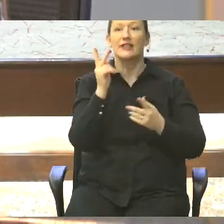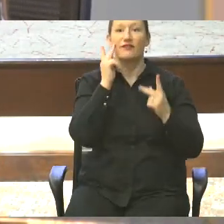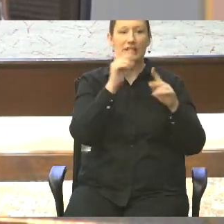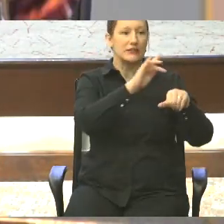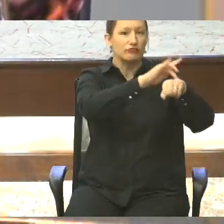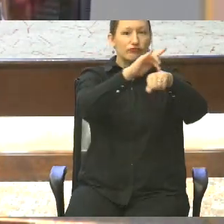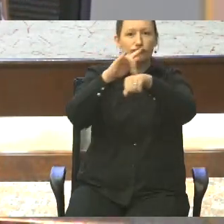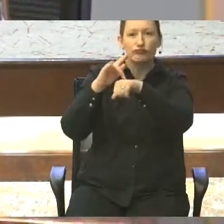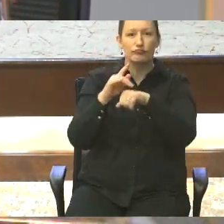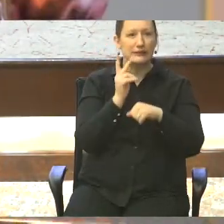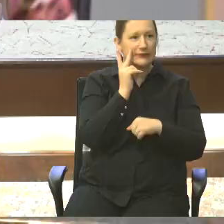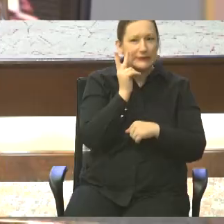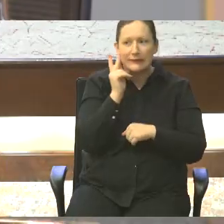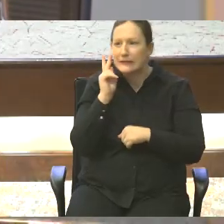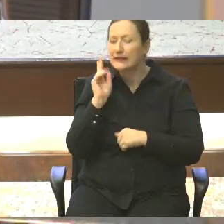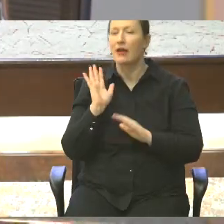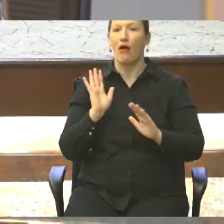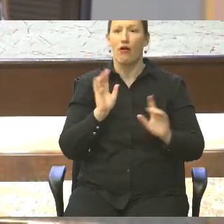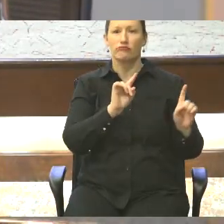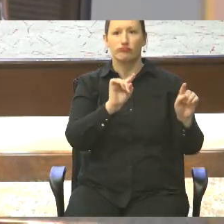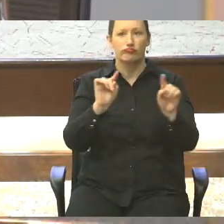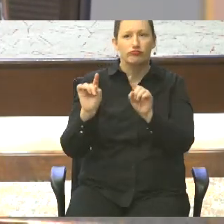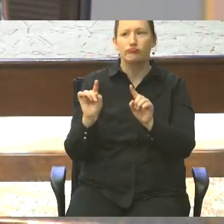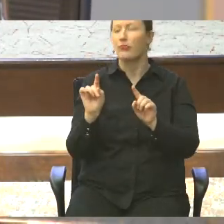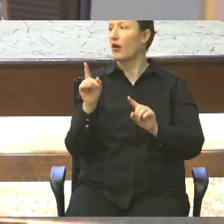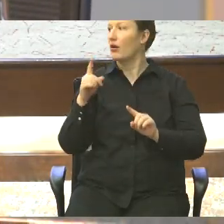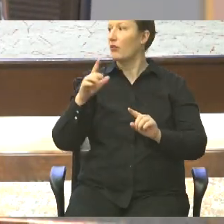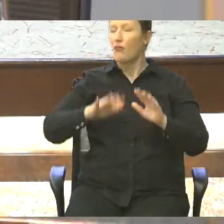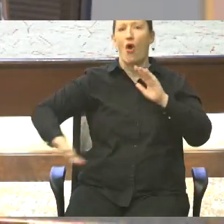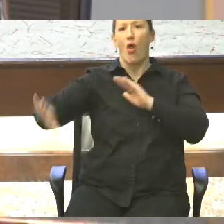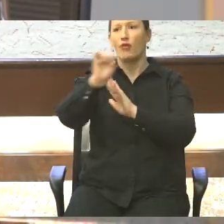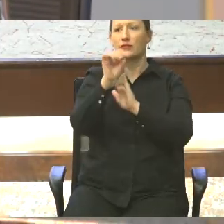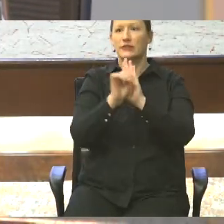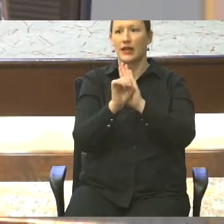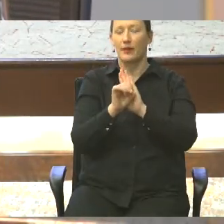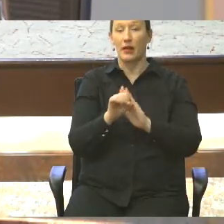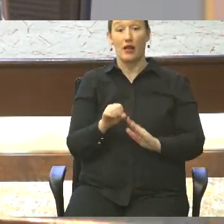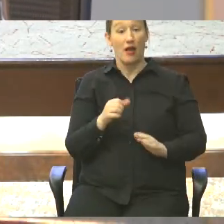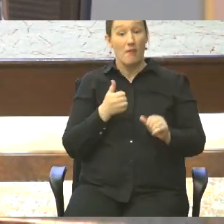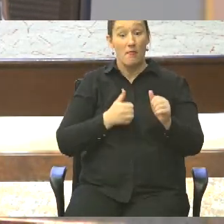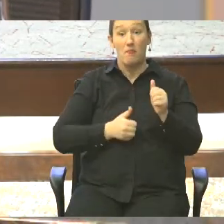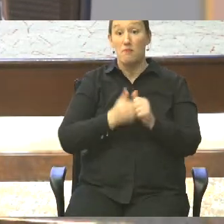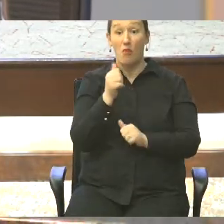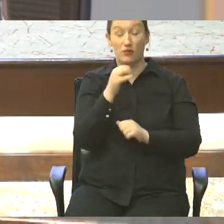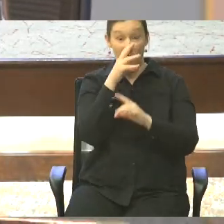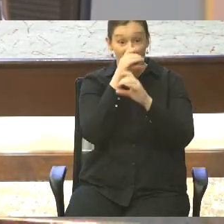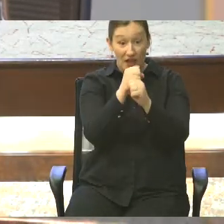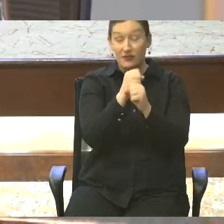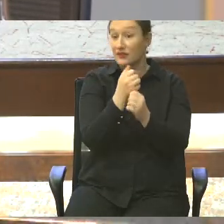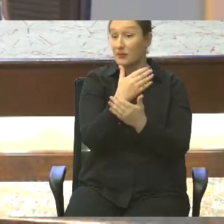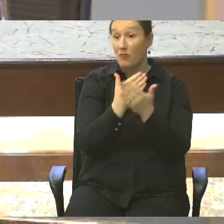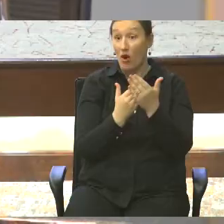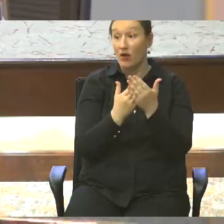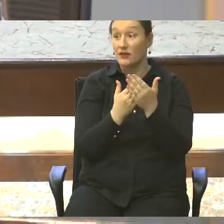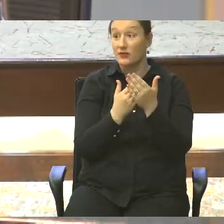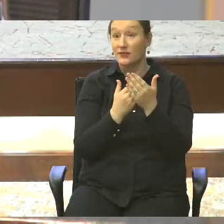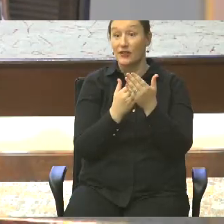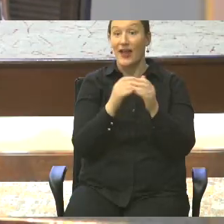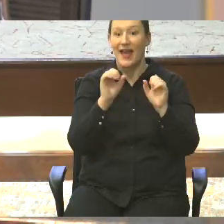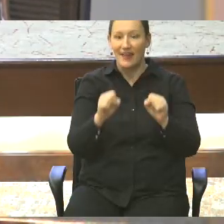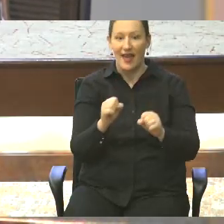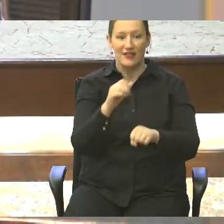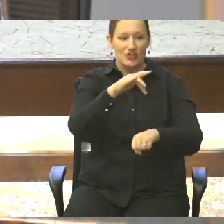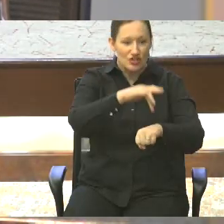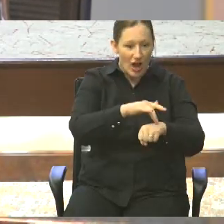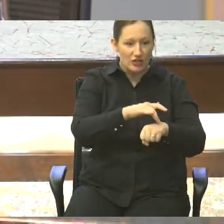and hither, there, and yon from all over the state. But, I mean, some of the most fascinating pieces that you can lay hands